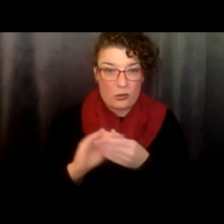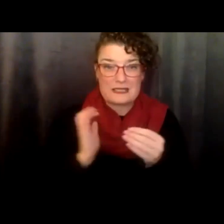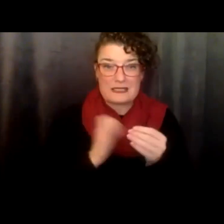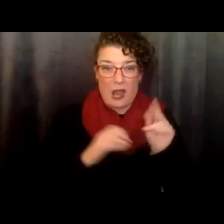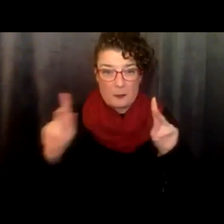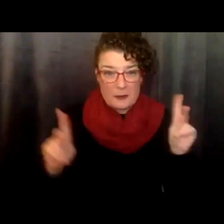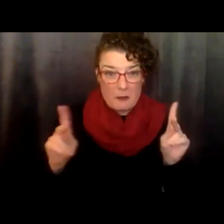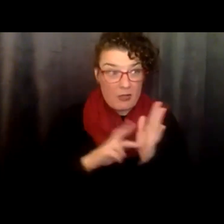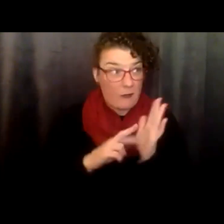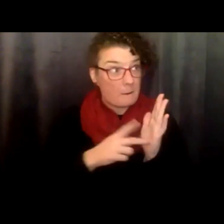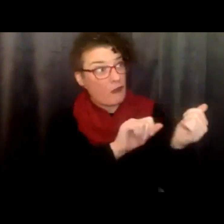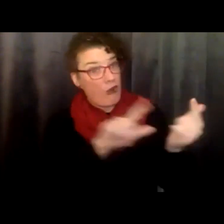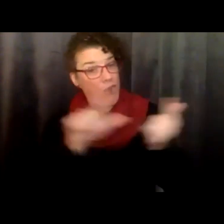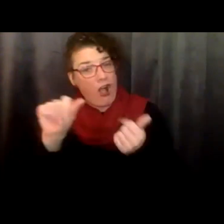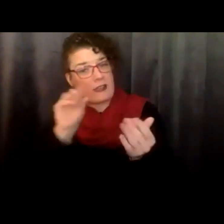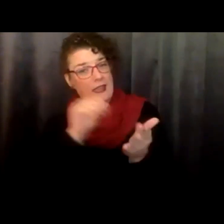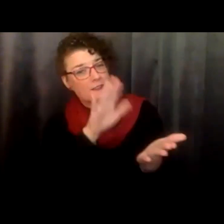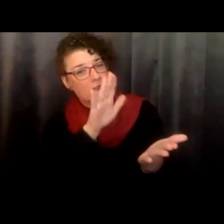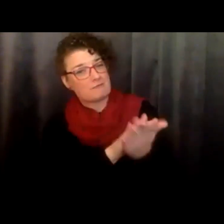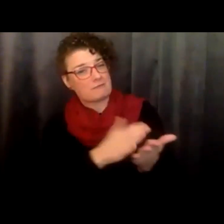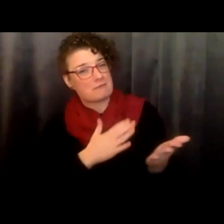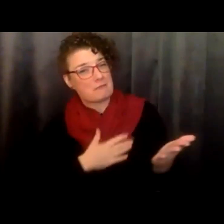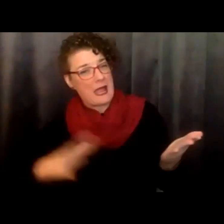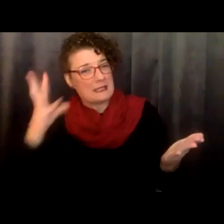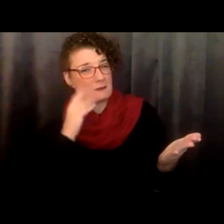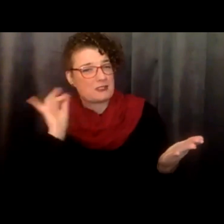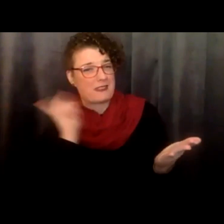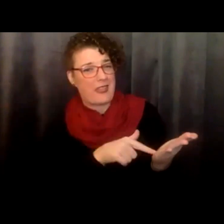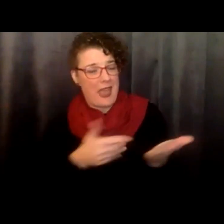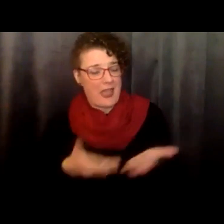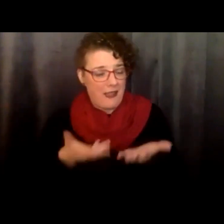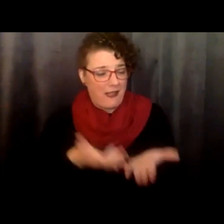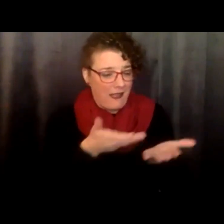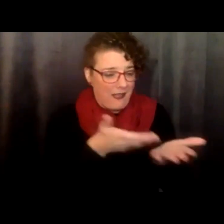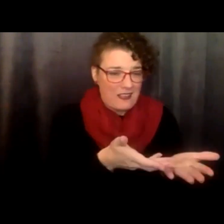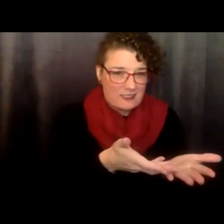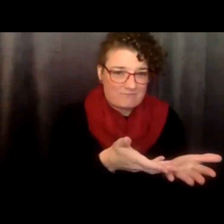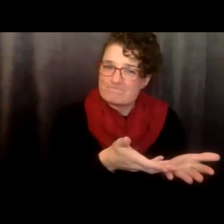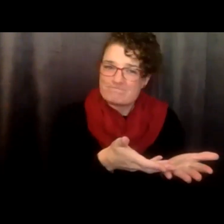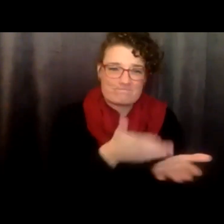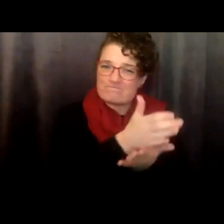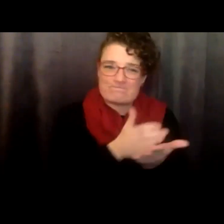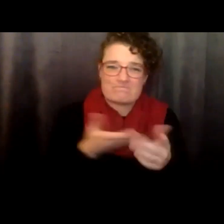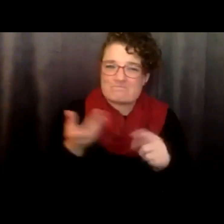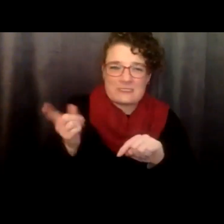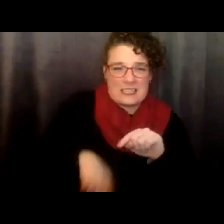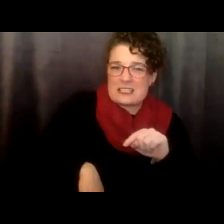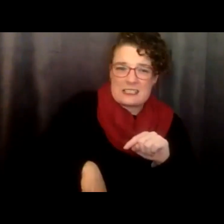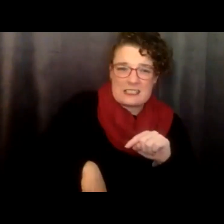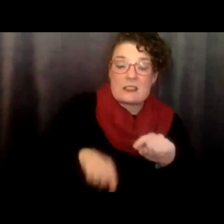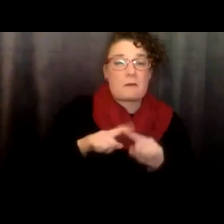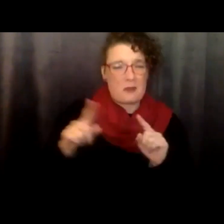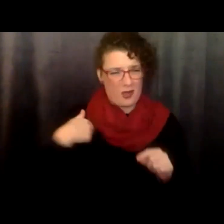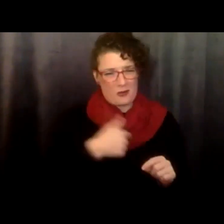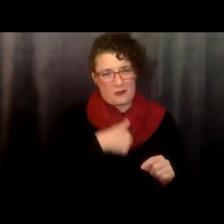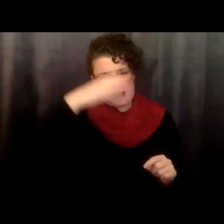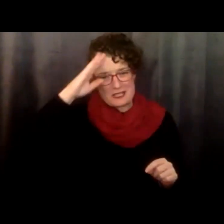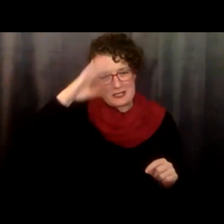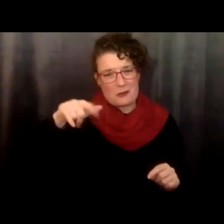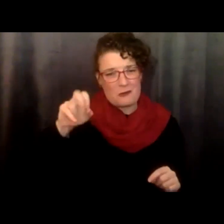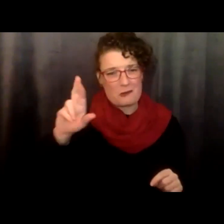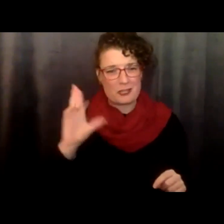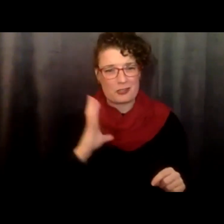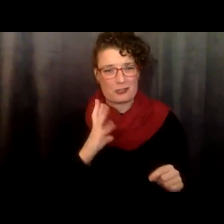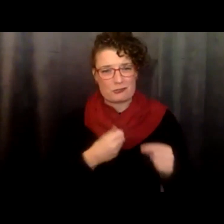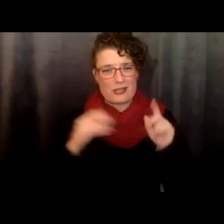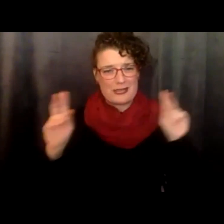of their experience. And yet, we know that we have always been. Ancestors may not have used